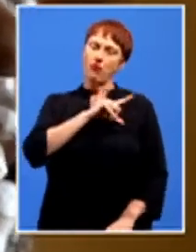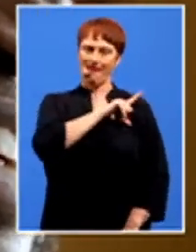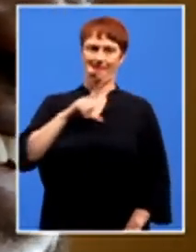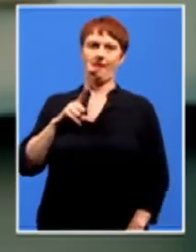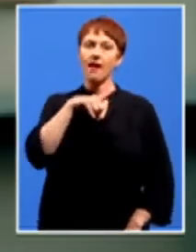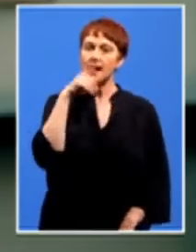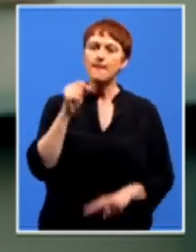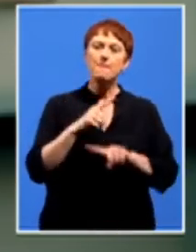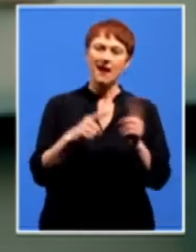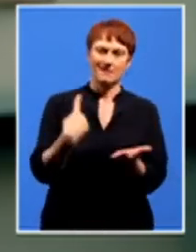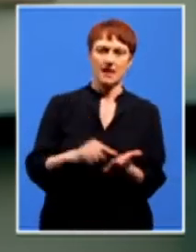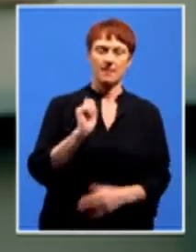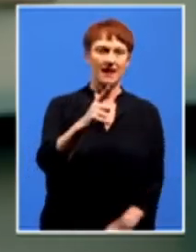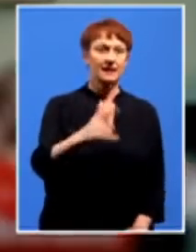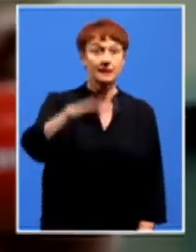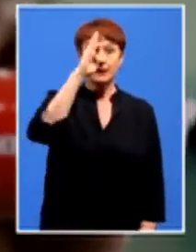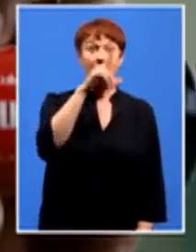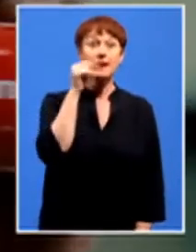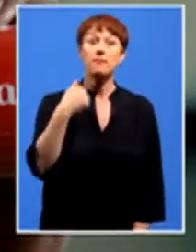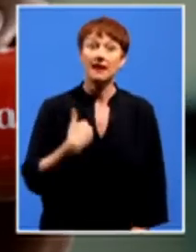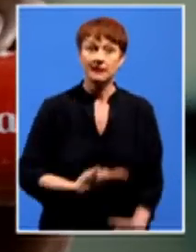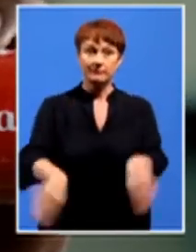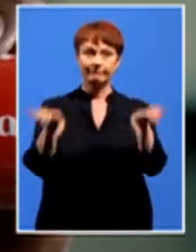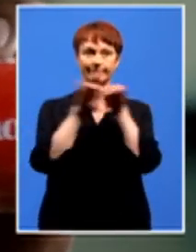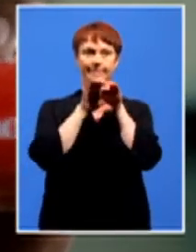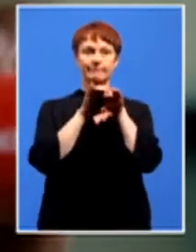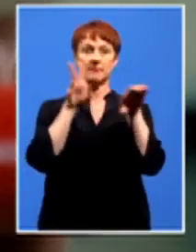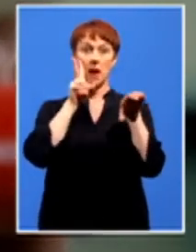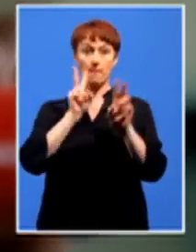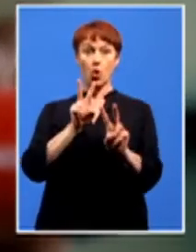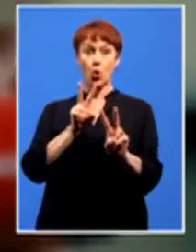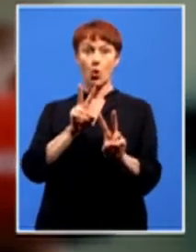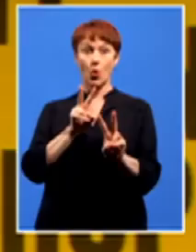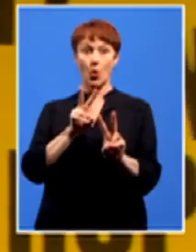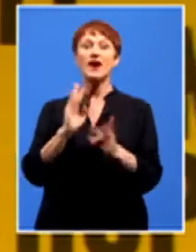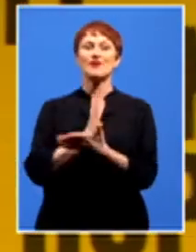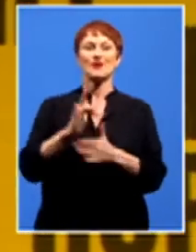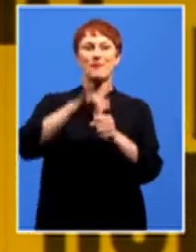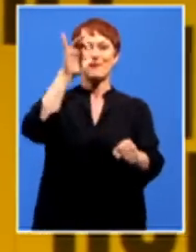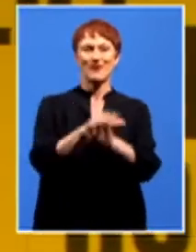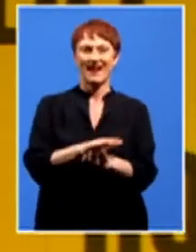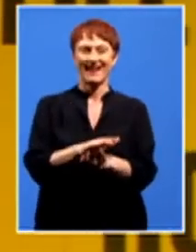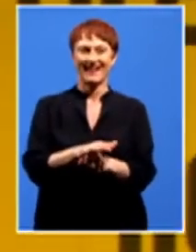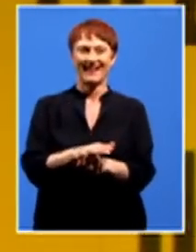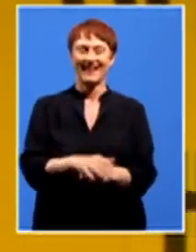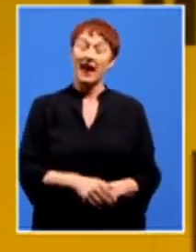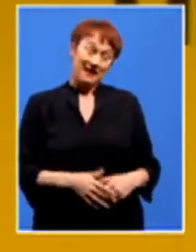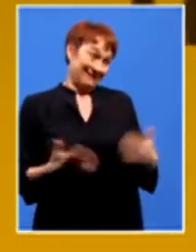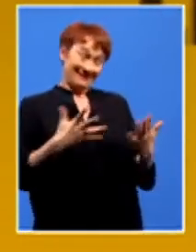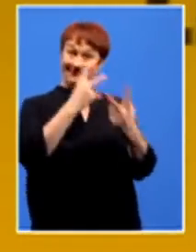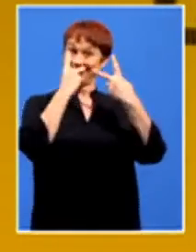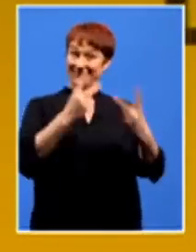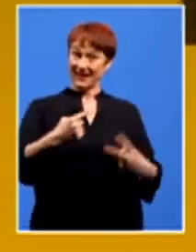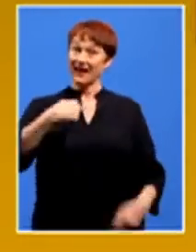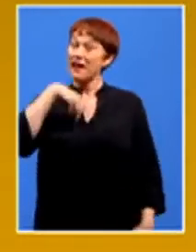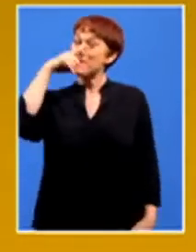discuss that later. My name is Bongano Guhlo Kwamadlamane. Share Coke with me. Well, I can assure you I'm